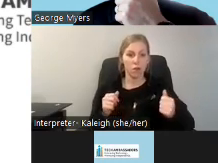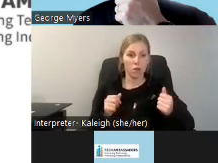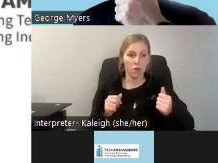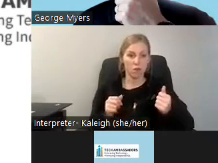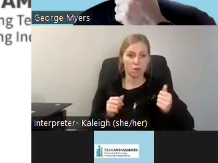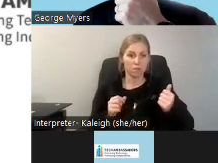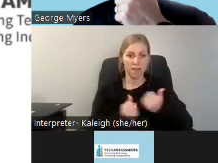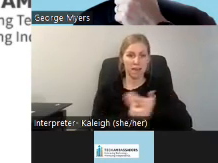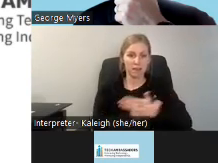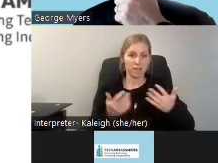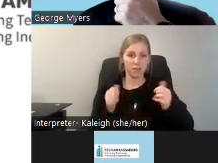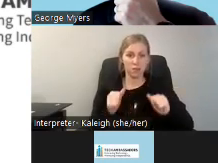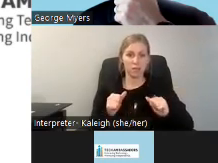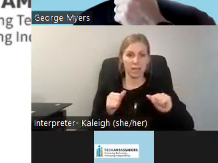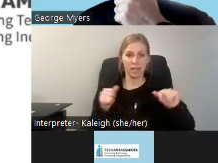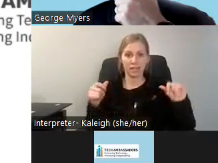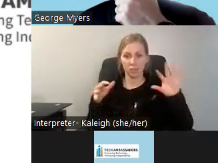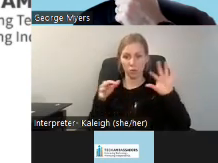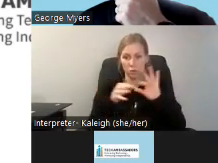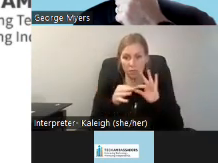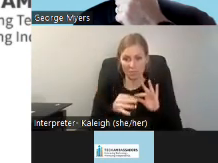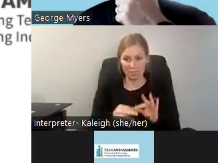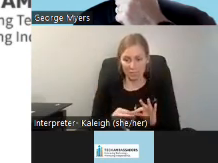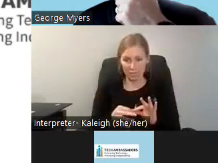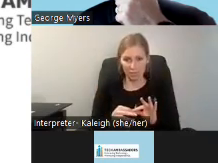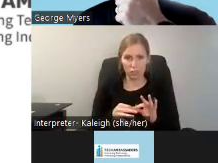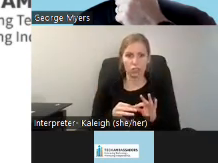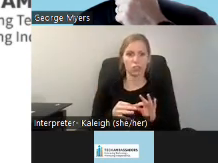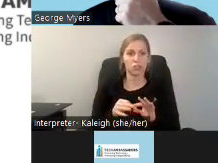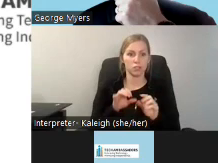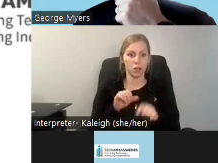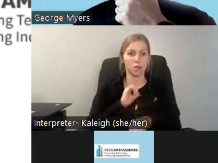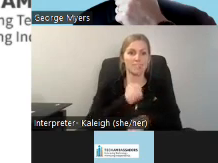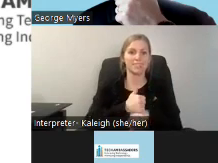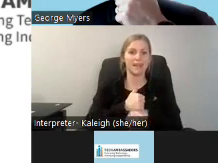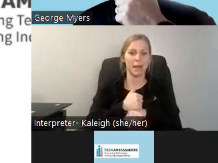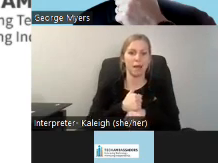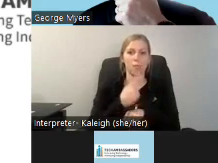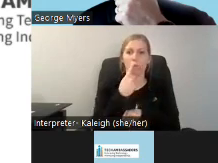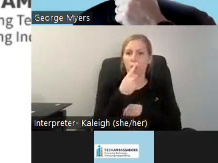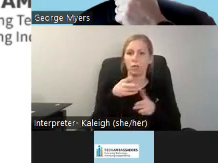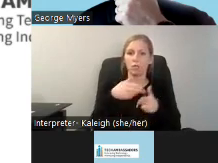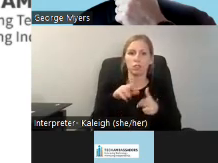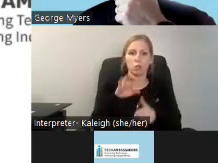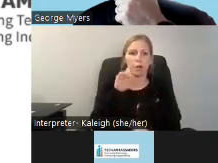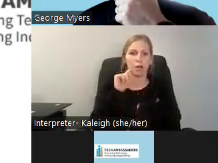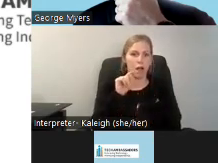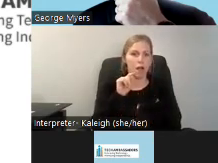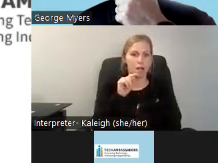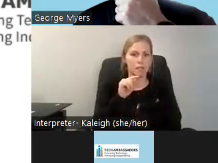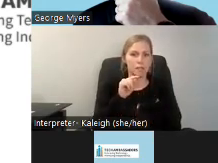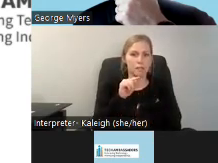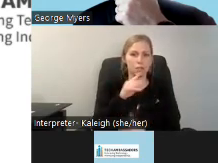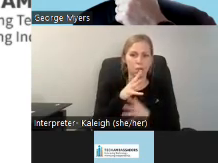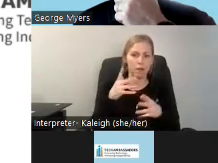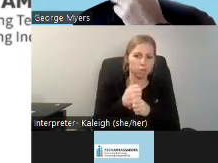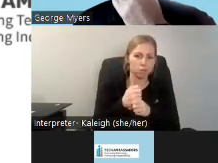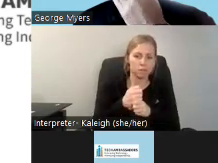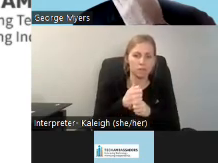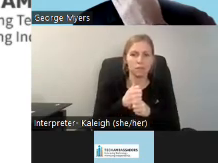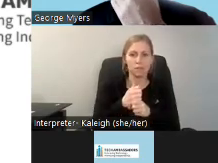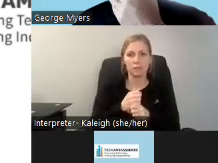be set up using shortcuts with one like